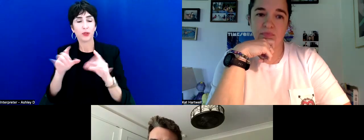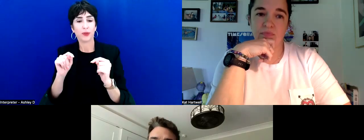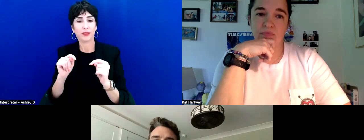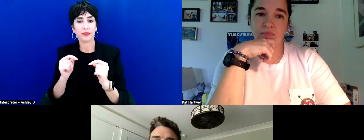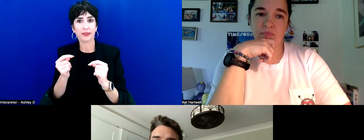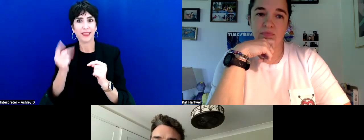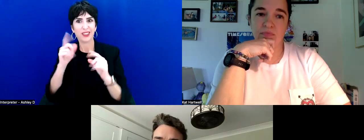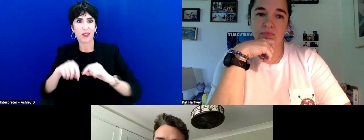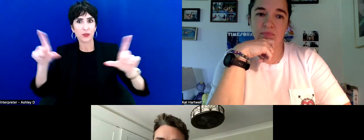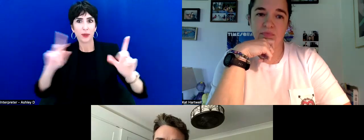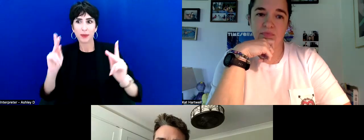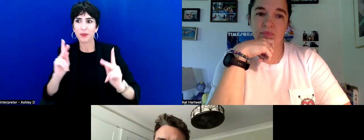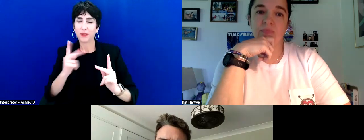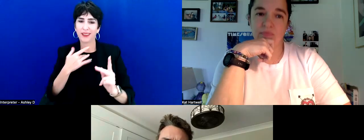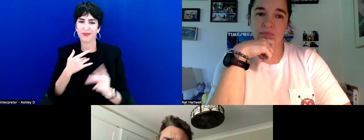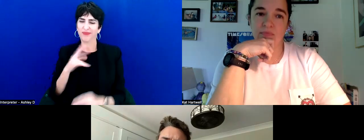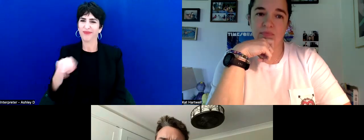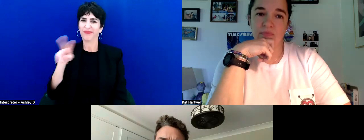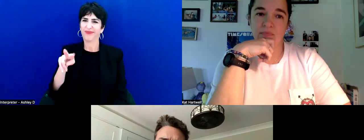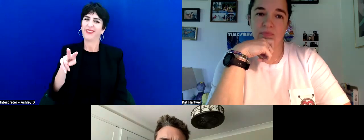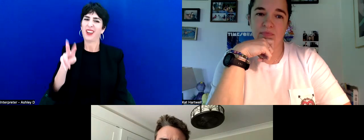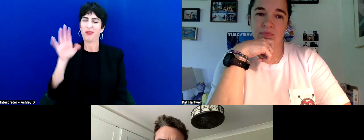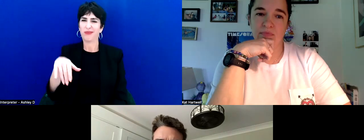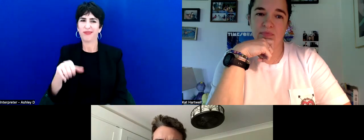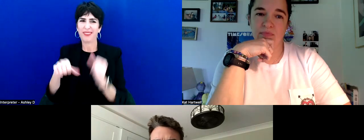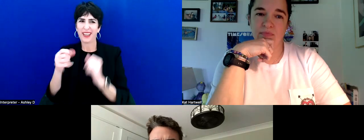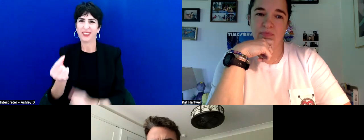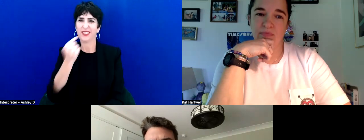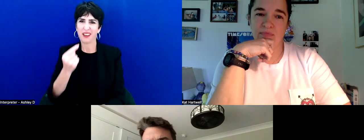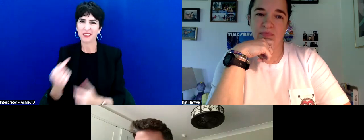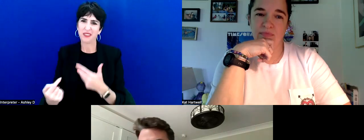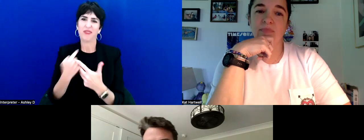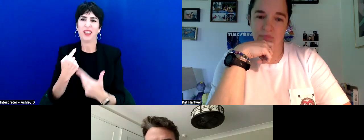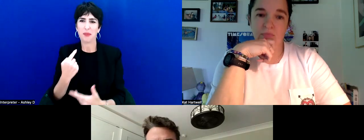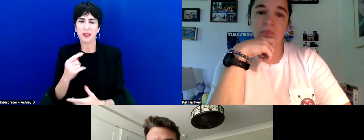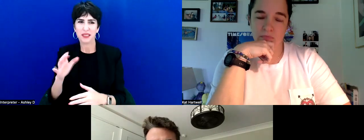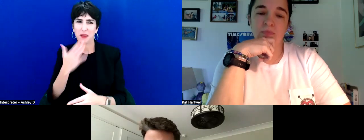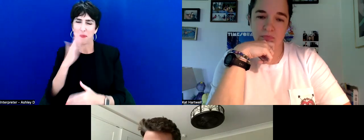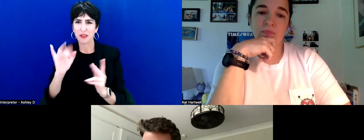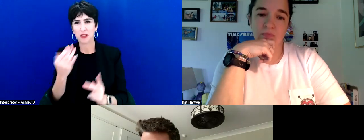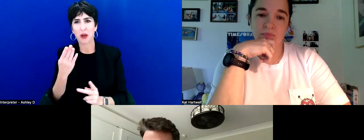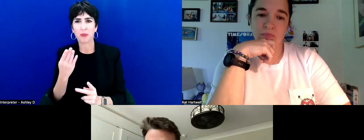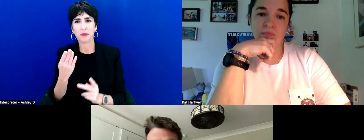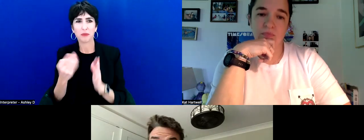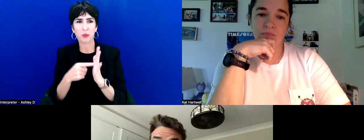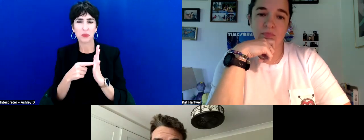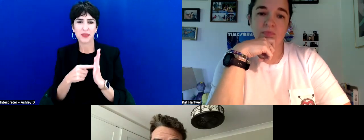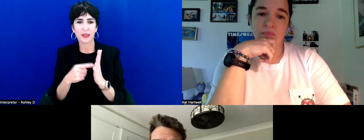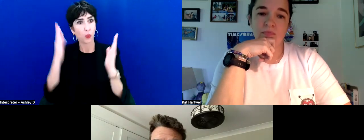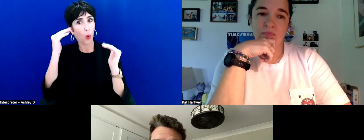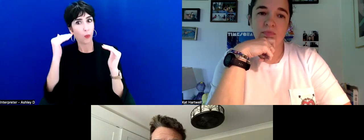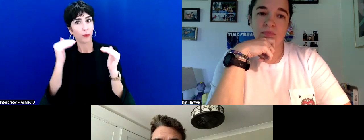comes across on screen, people aren't sitting there going, "Oh, this actor sucks. He offends me. You know, he did a poor job." Uh, you would